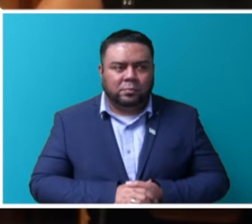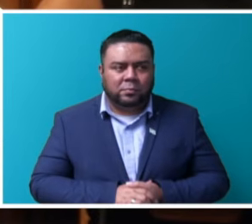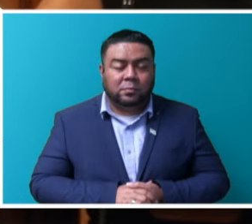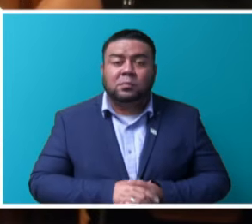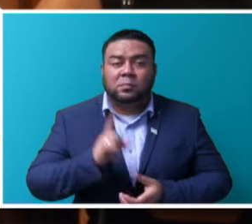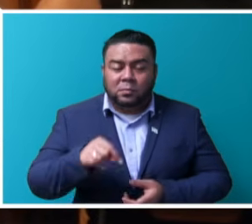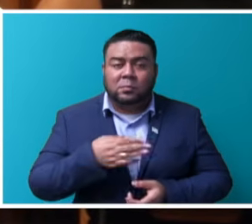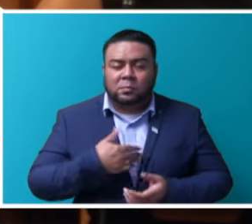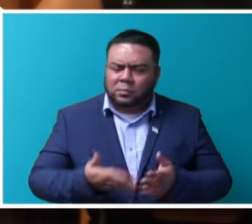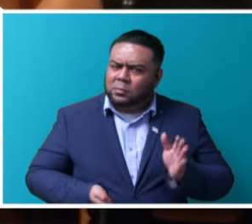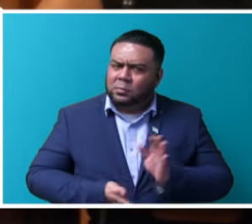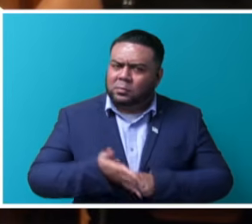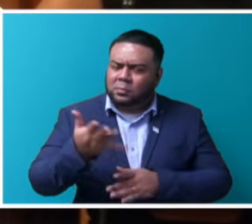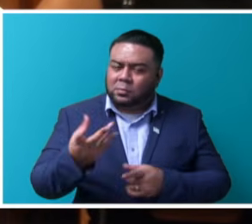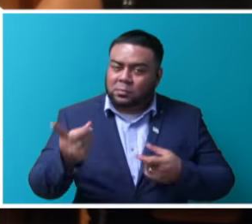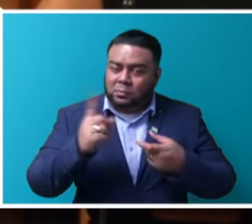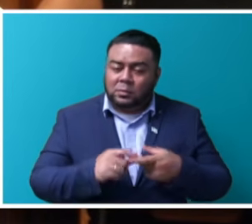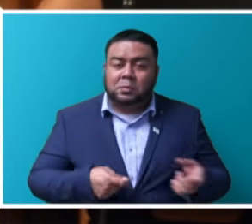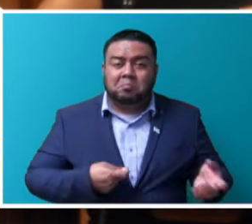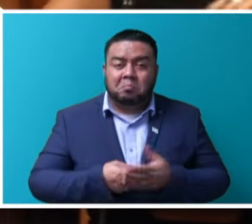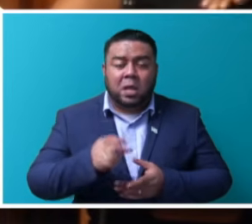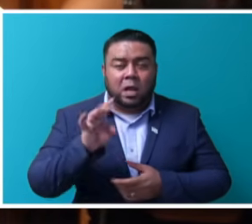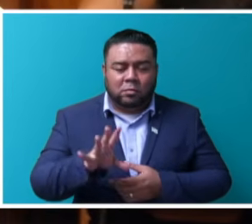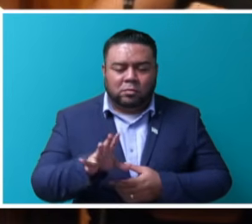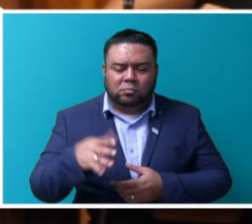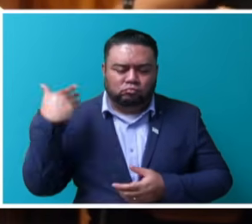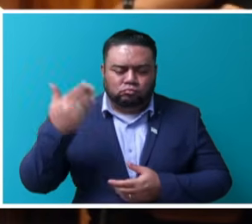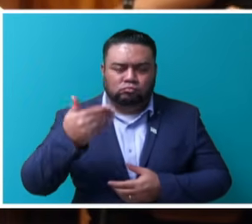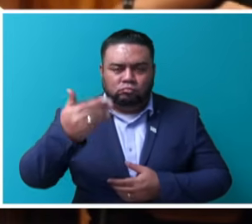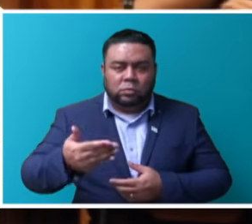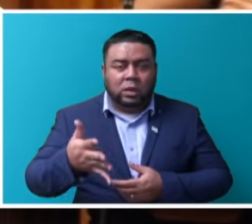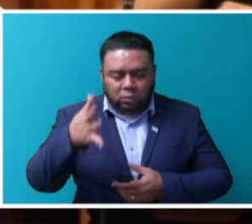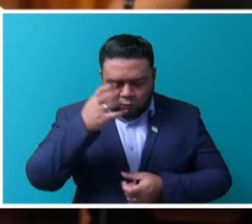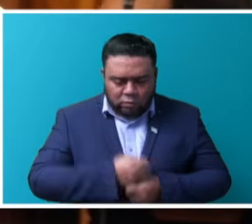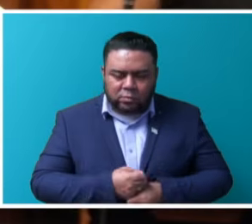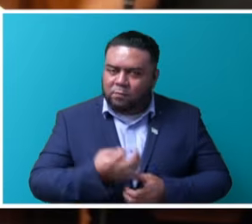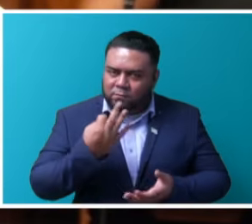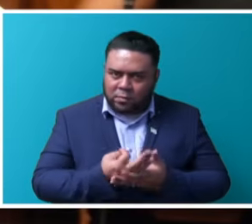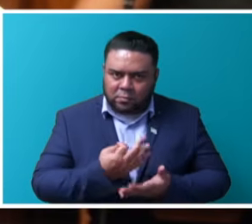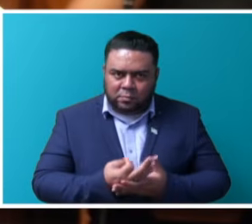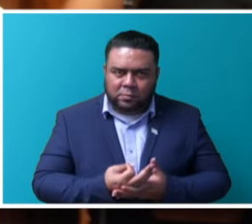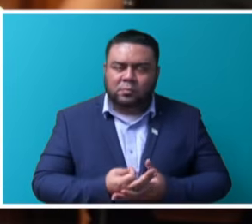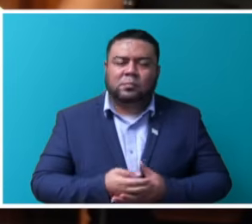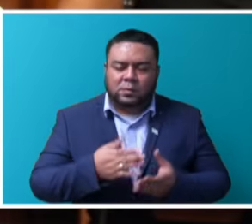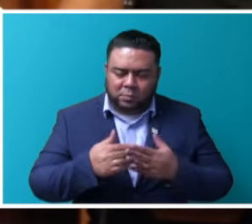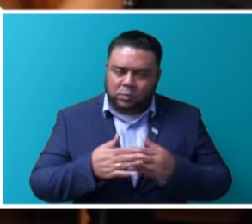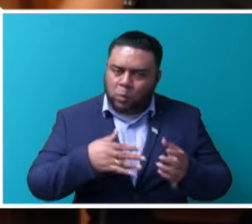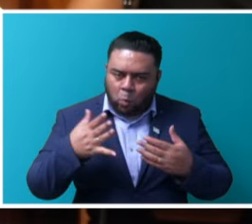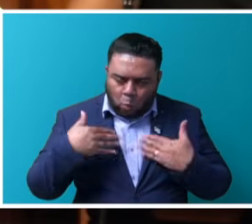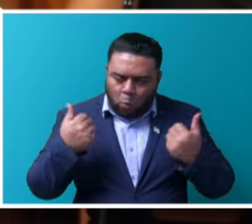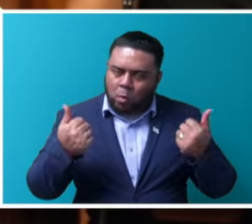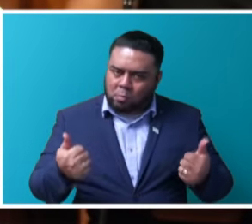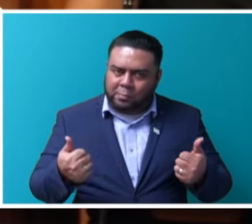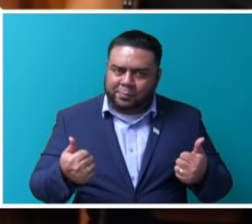This marks the highest interest rate payout in the past 2 decades and reaffirms that the fund is being managed well